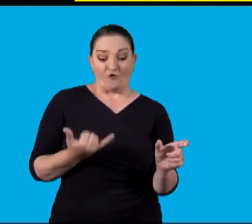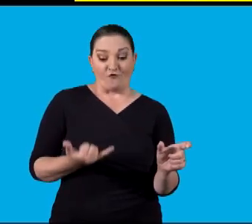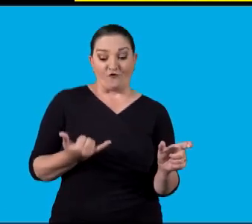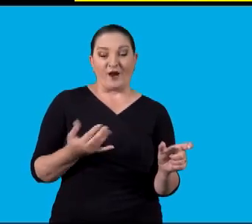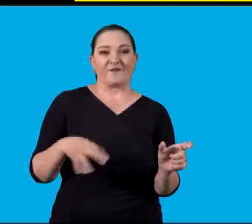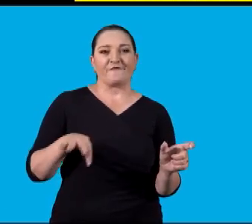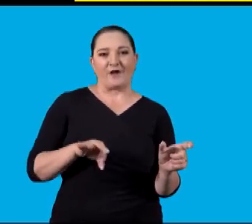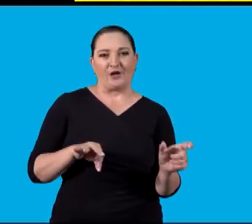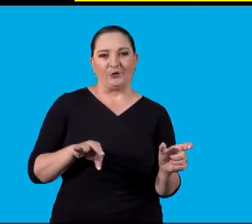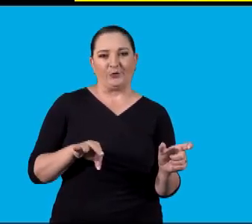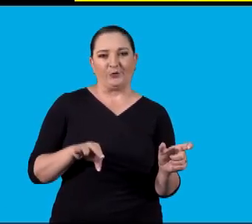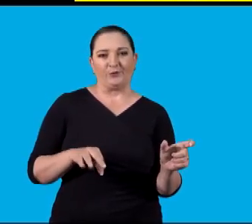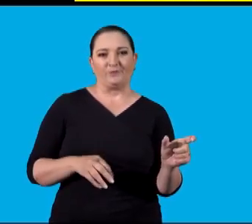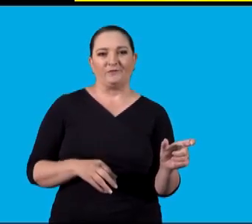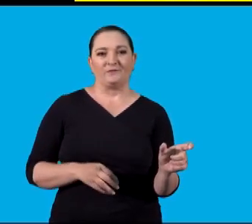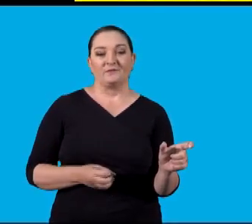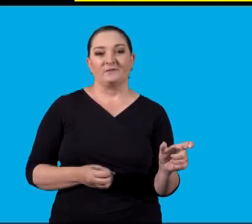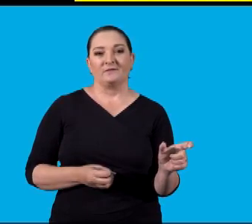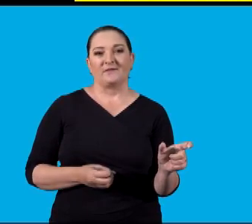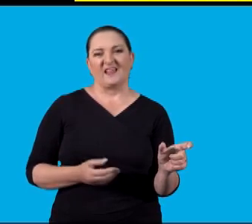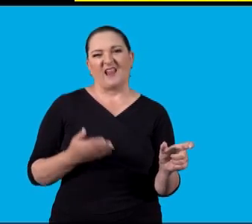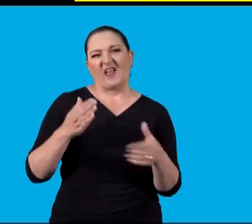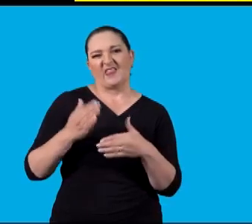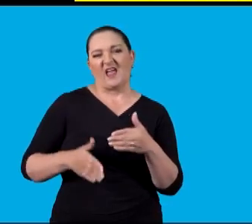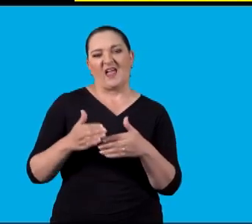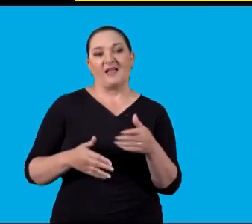at the end. And your carrying value at the end,